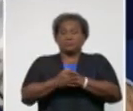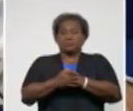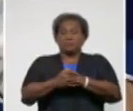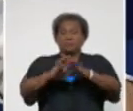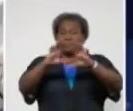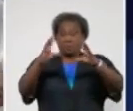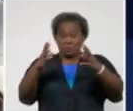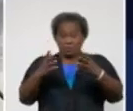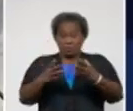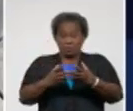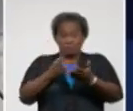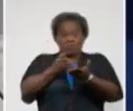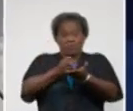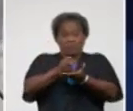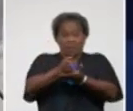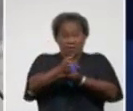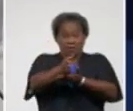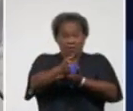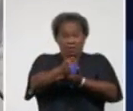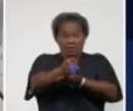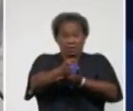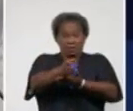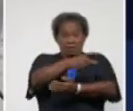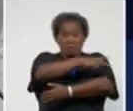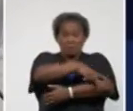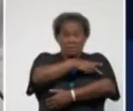509,509 and a mortality rate of